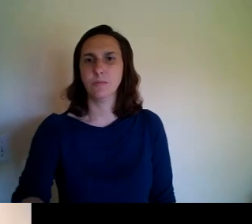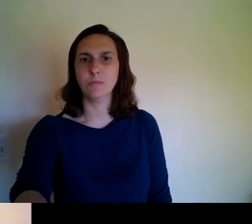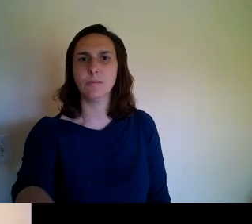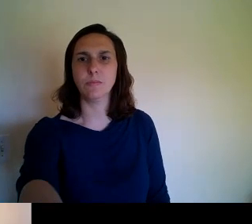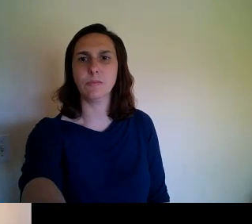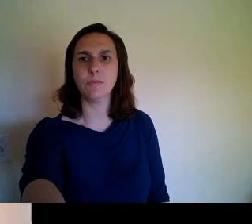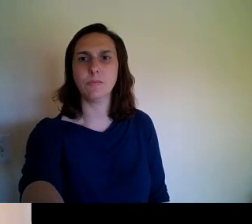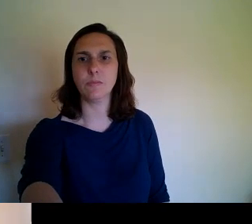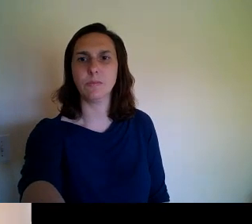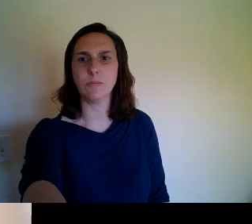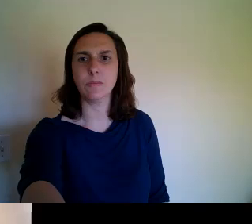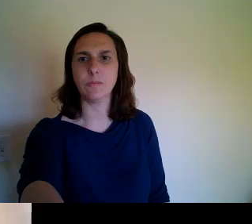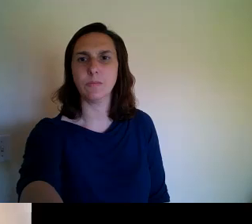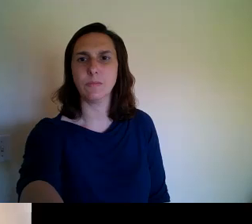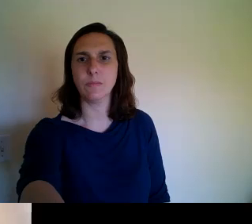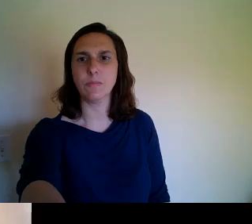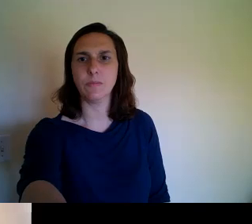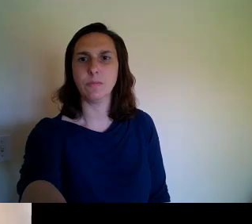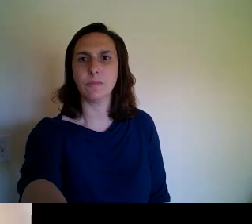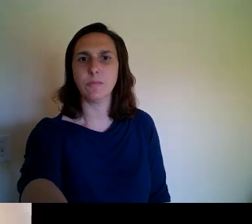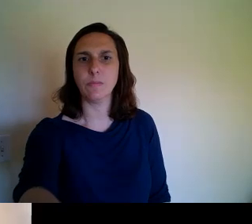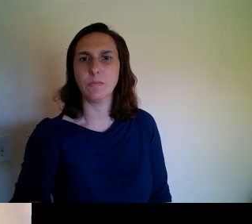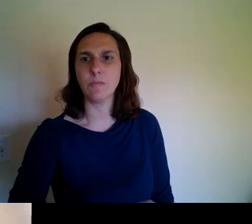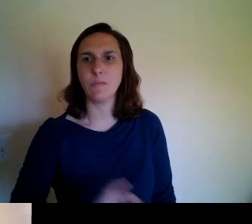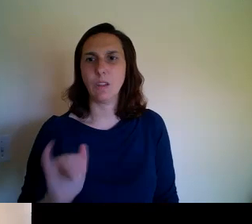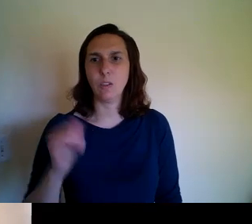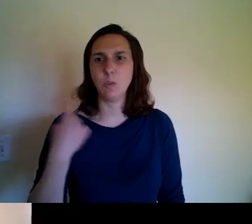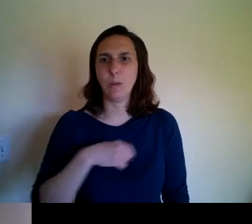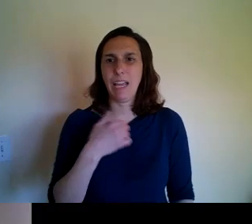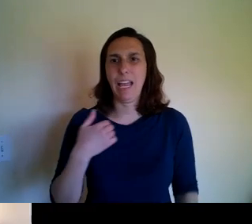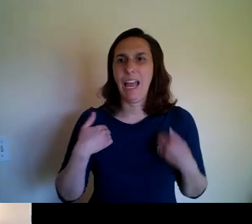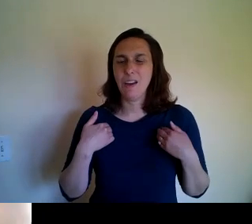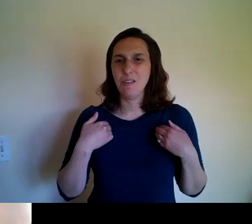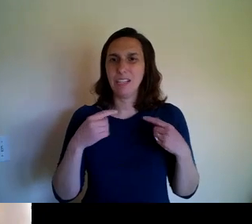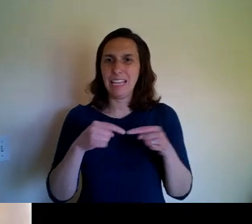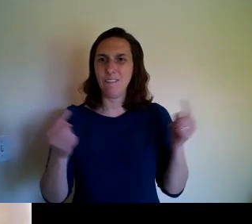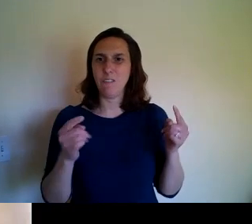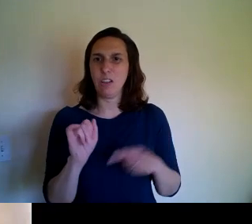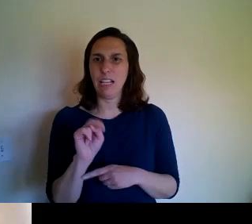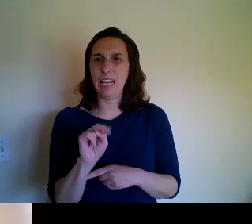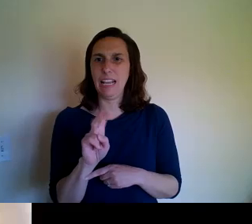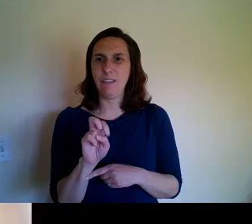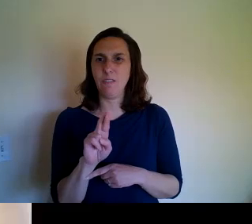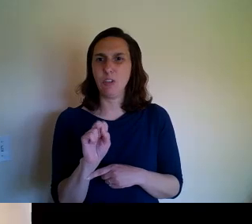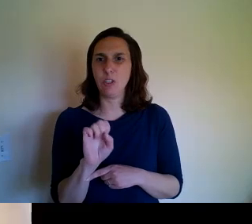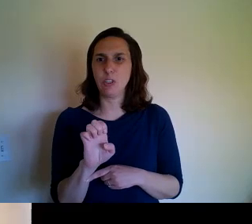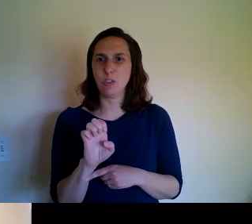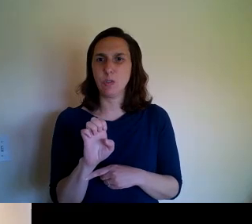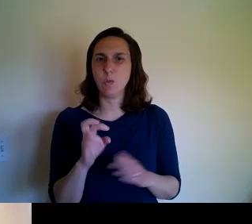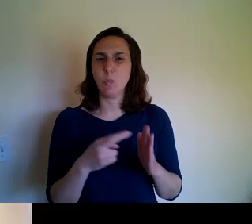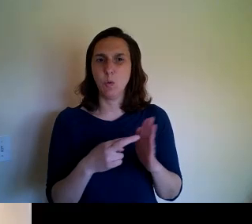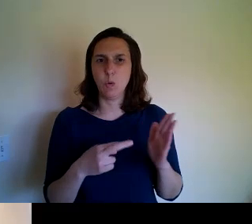and then there's the inverse rules. Let's see if this is still, yeah, this is still showing on the screen. Log of some